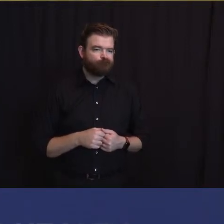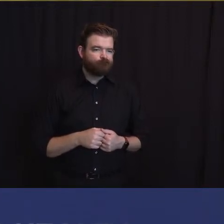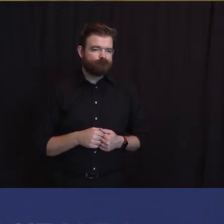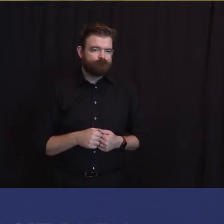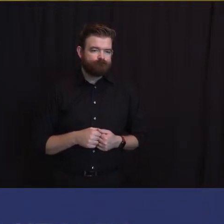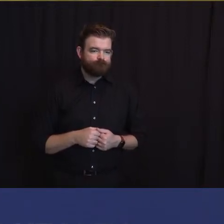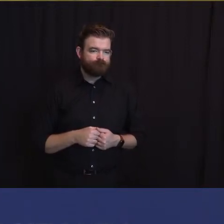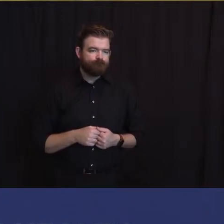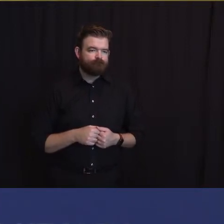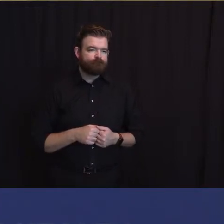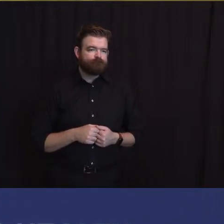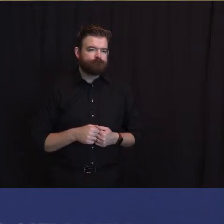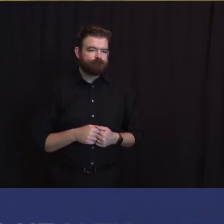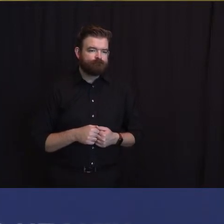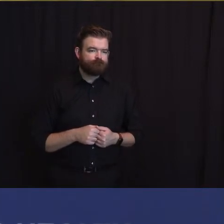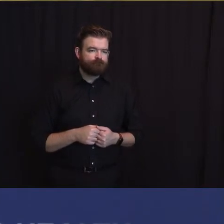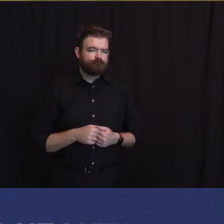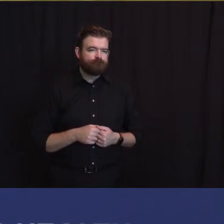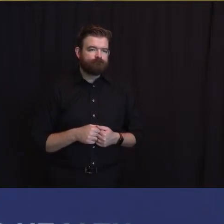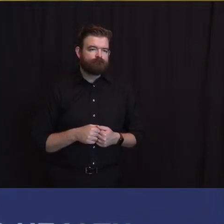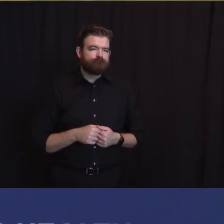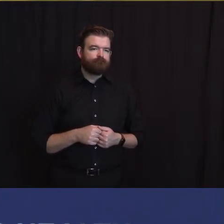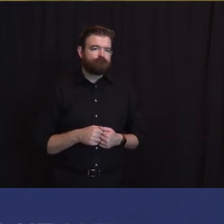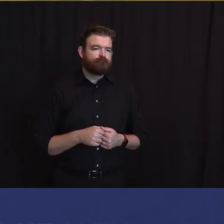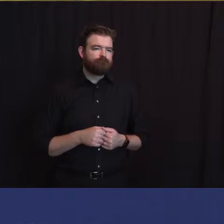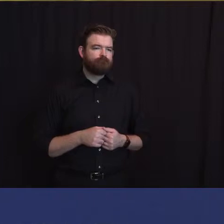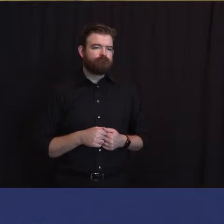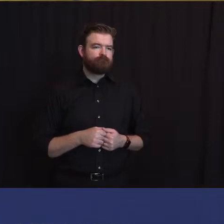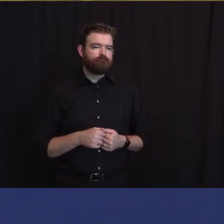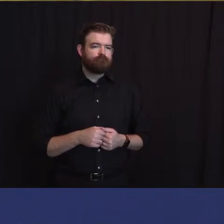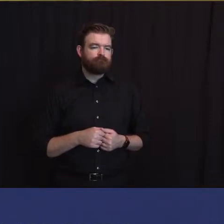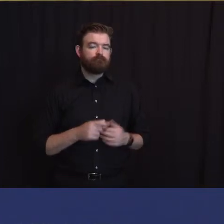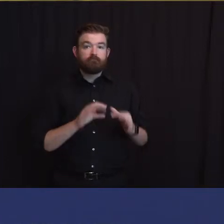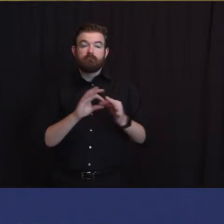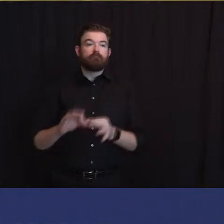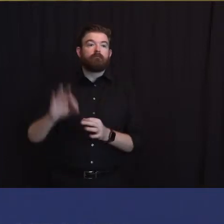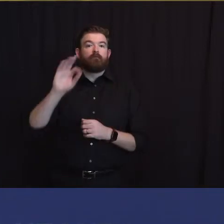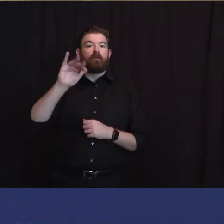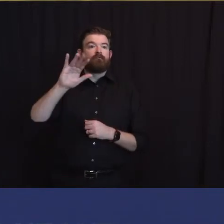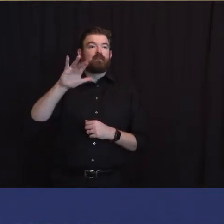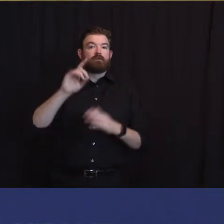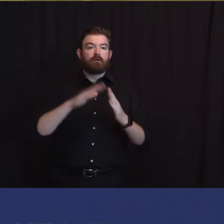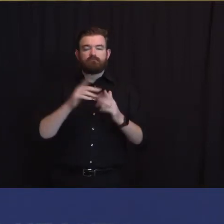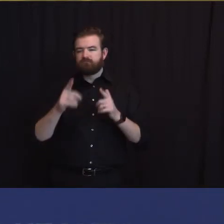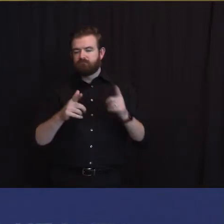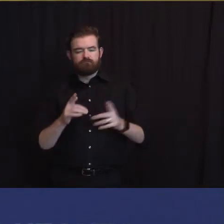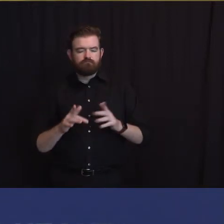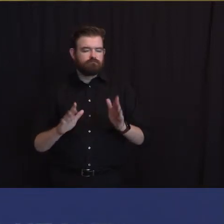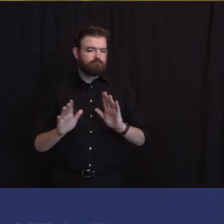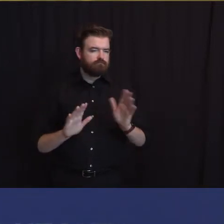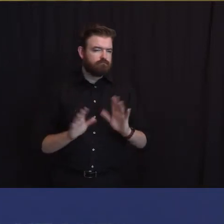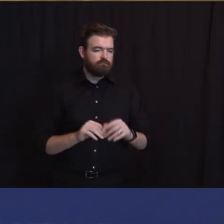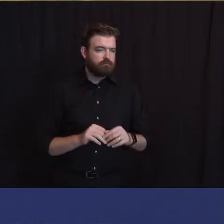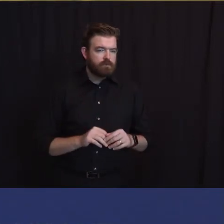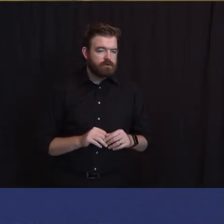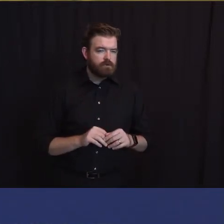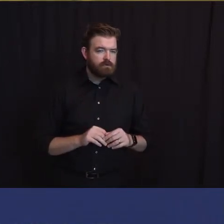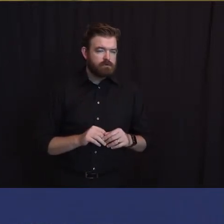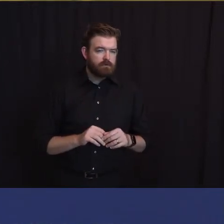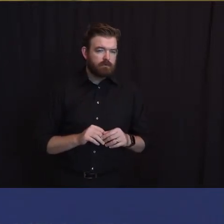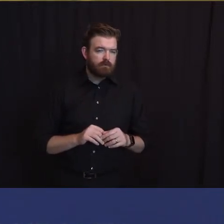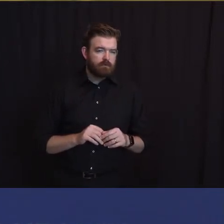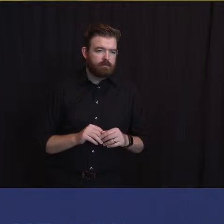Fairfield, Dustin, because I don't know that this per se would have made a difference. But part of the proposals we put forward is a significant amount of money